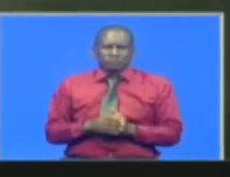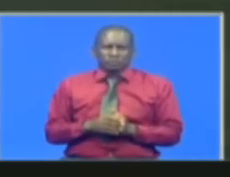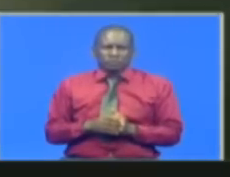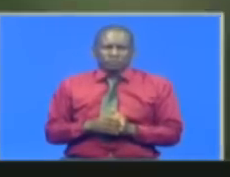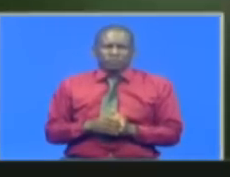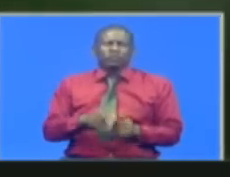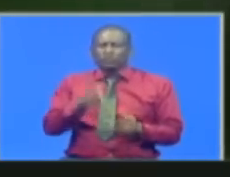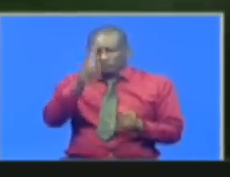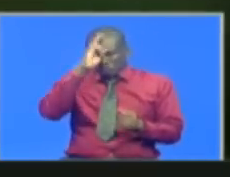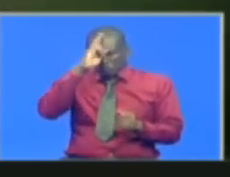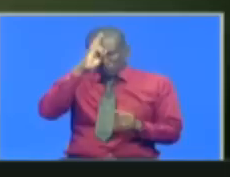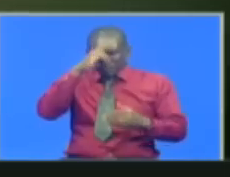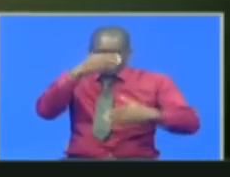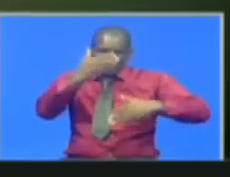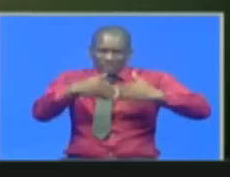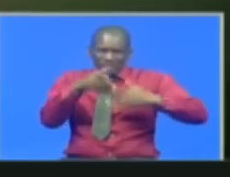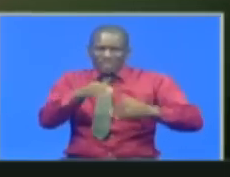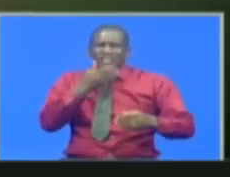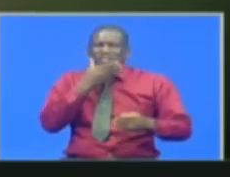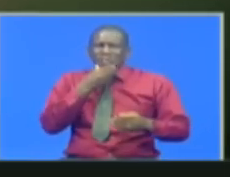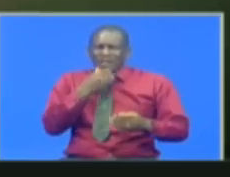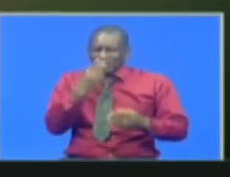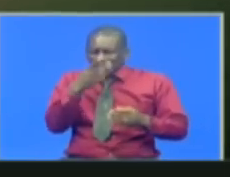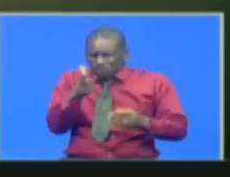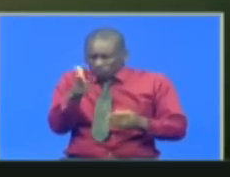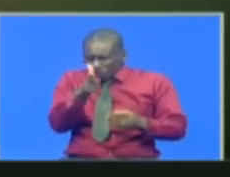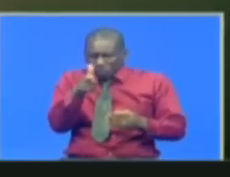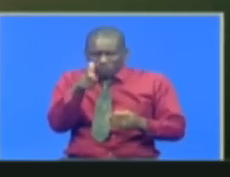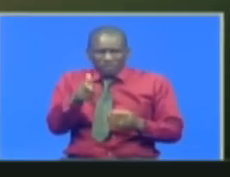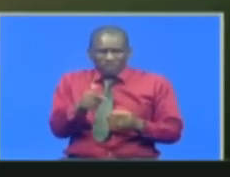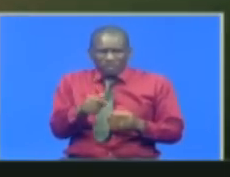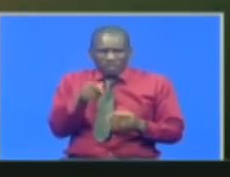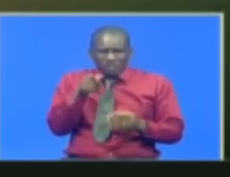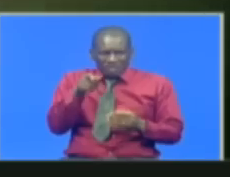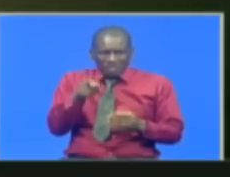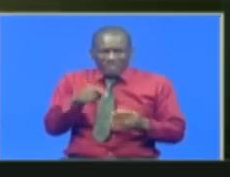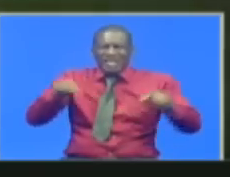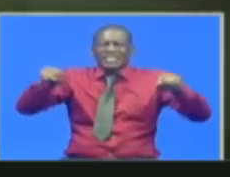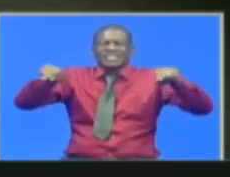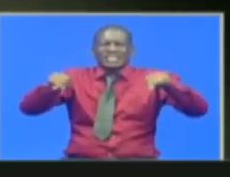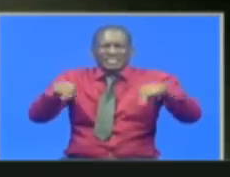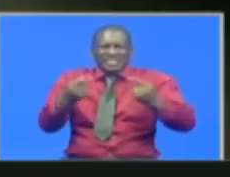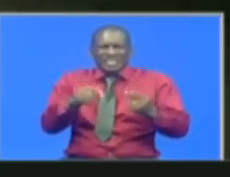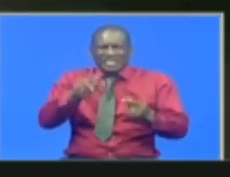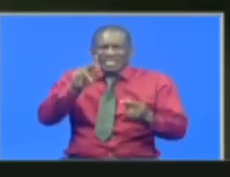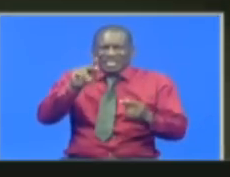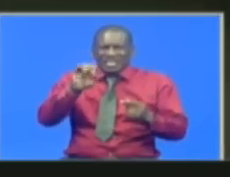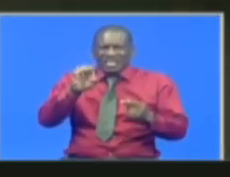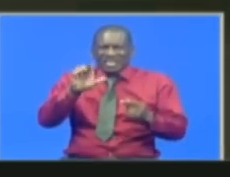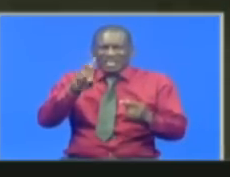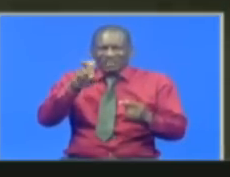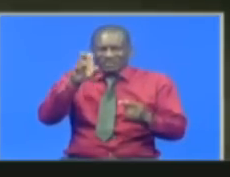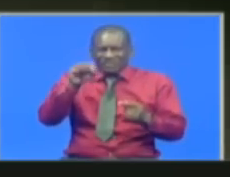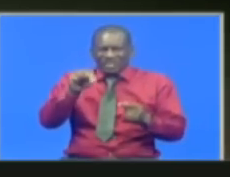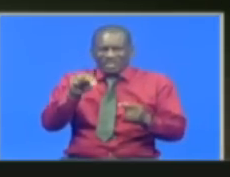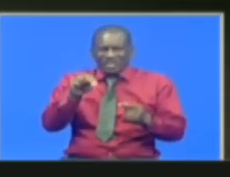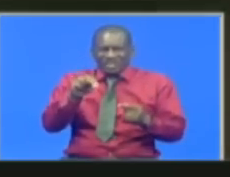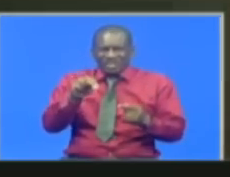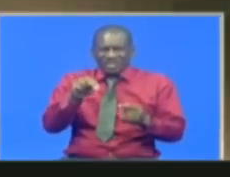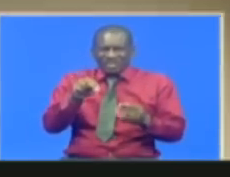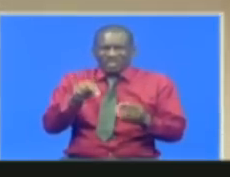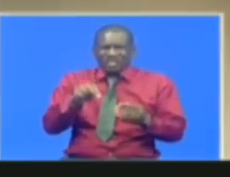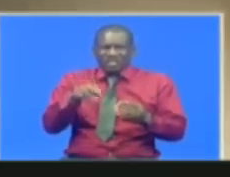Police have linked this man captured on camera viciously attacking Kelvin Mango Oduor to